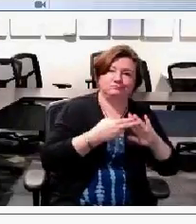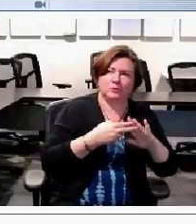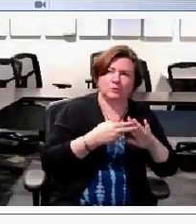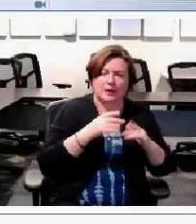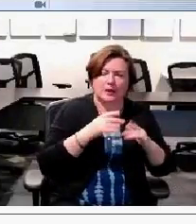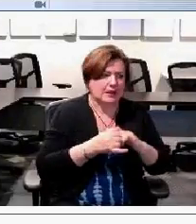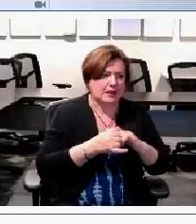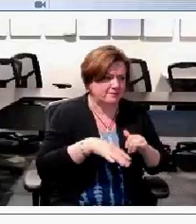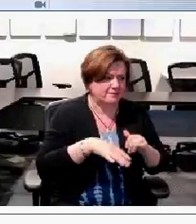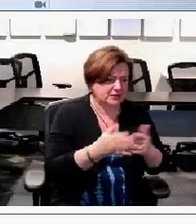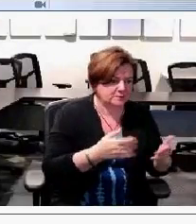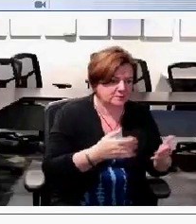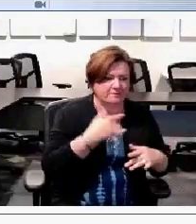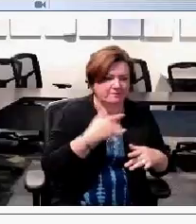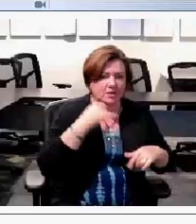like